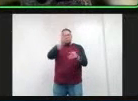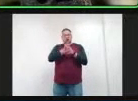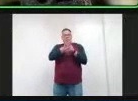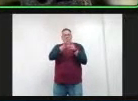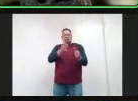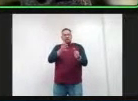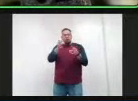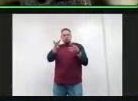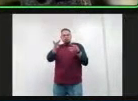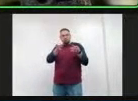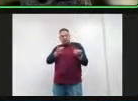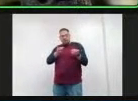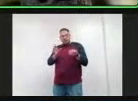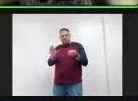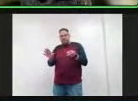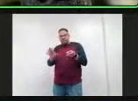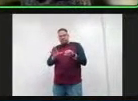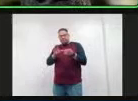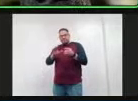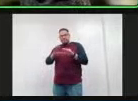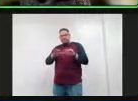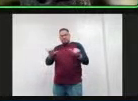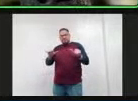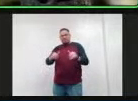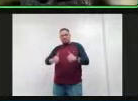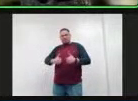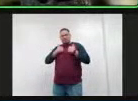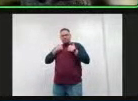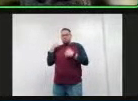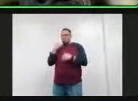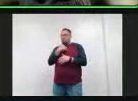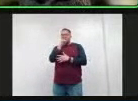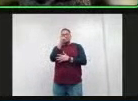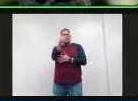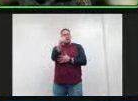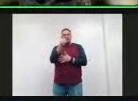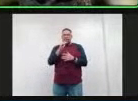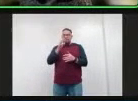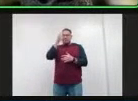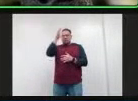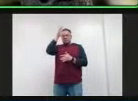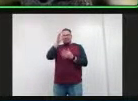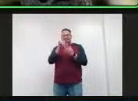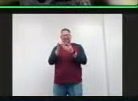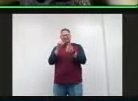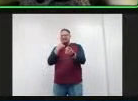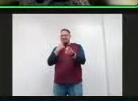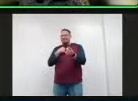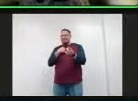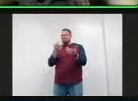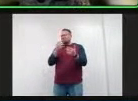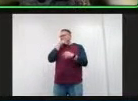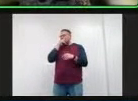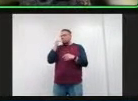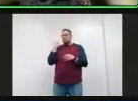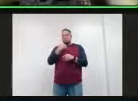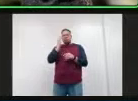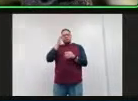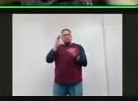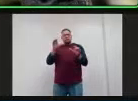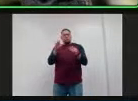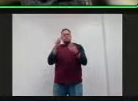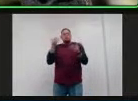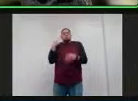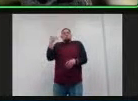direct their child's lives. We are not the parent. And this statement says to me that we will do what we think is best